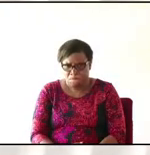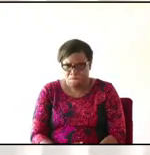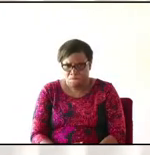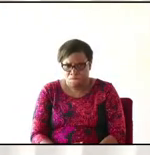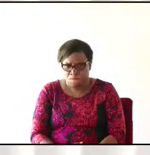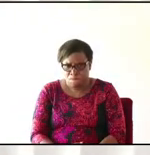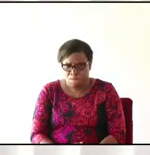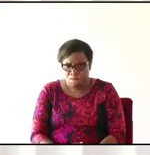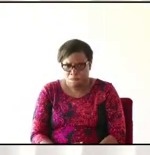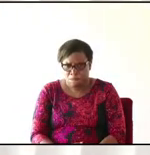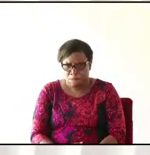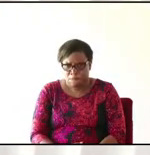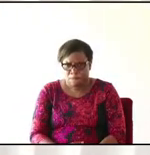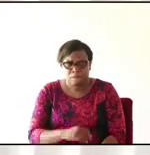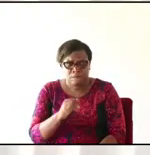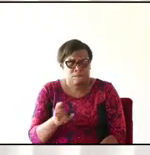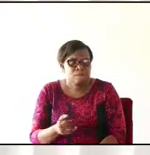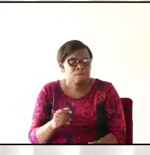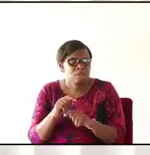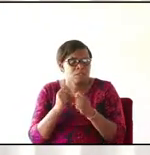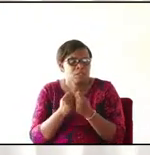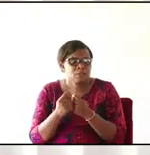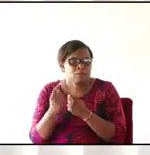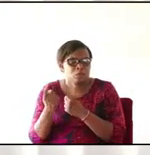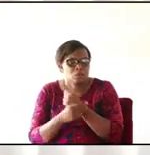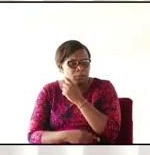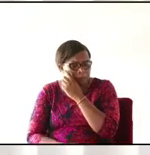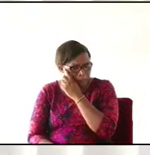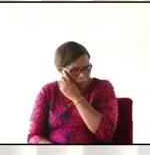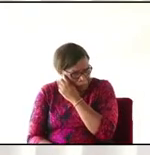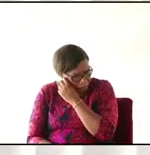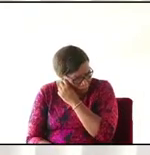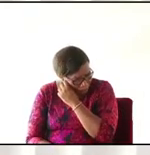Anybody like that? Invite the praise team to come.